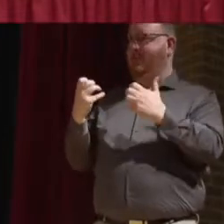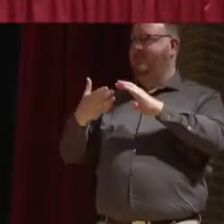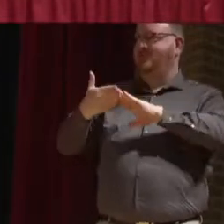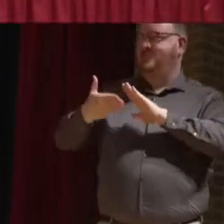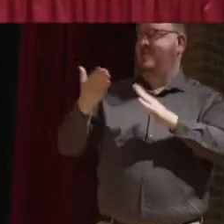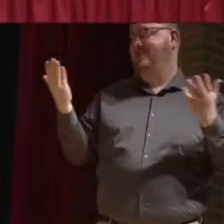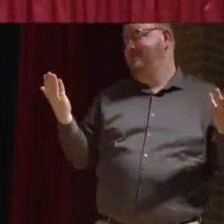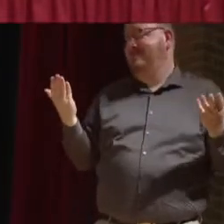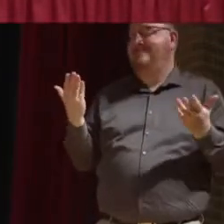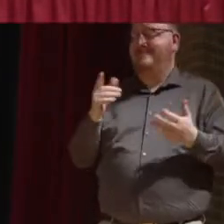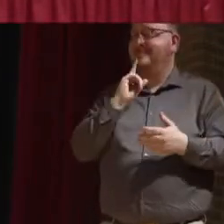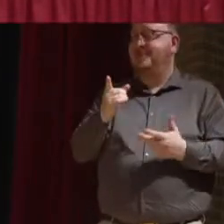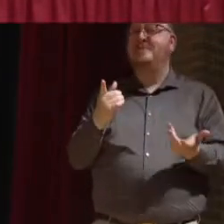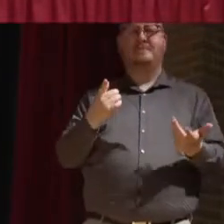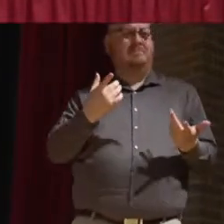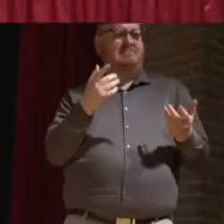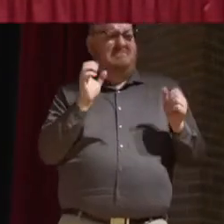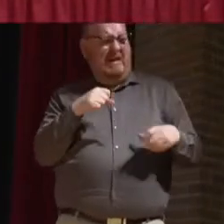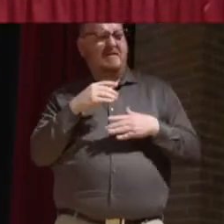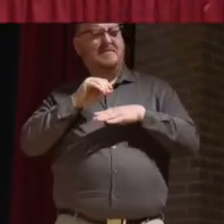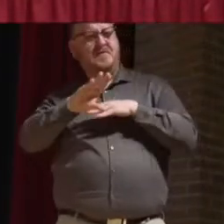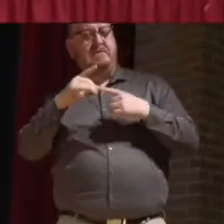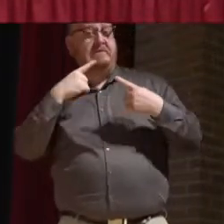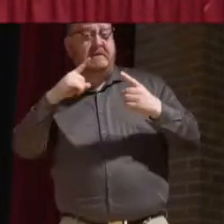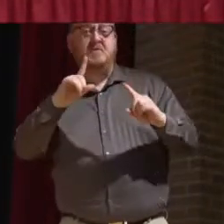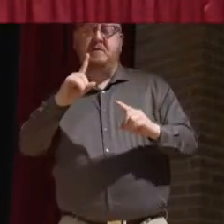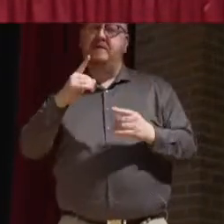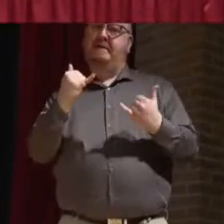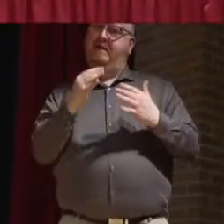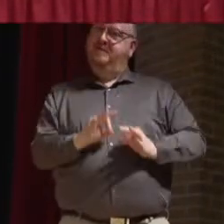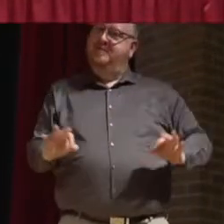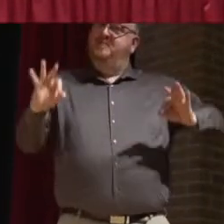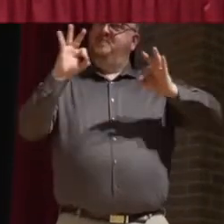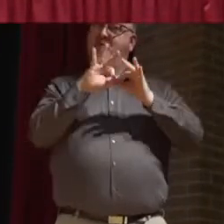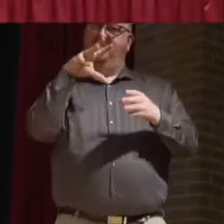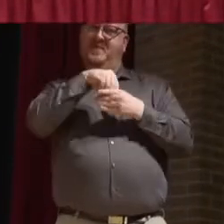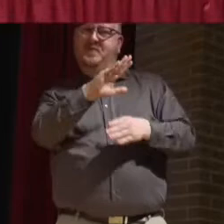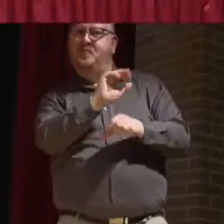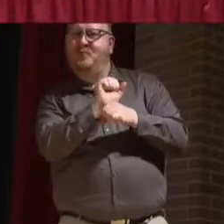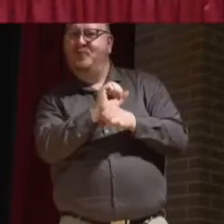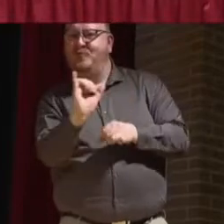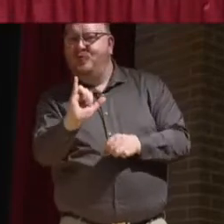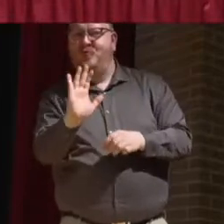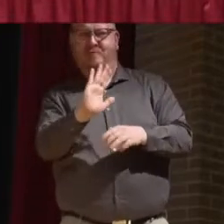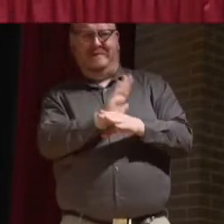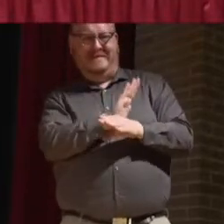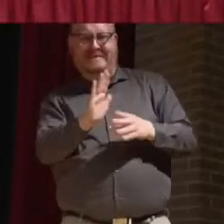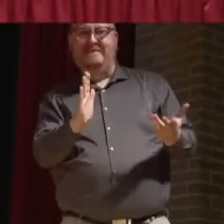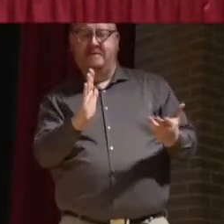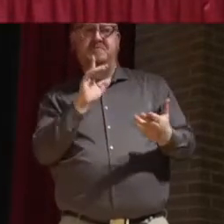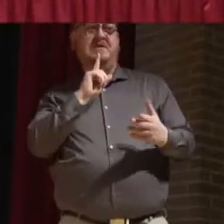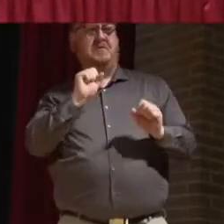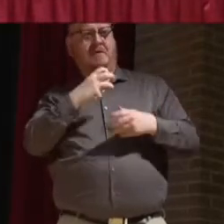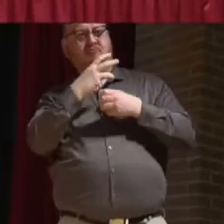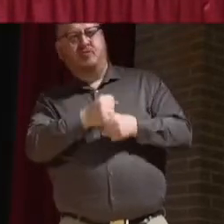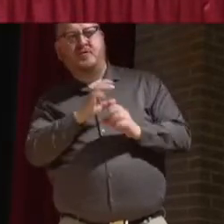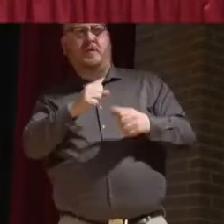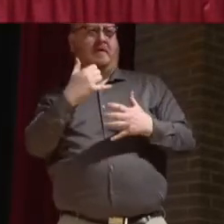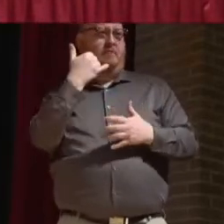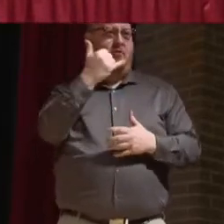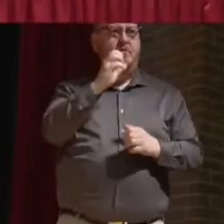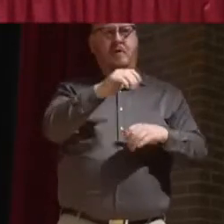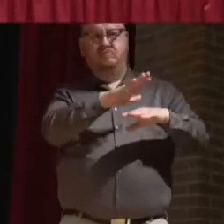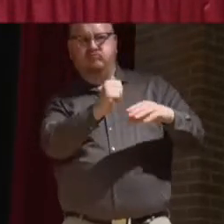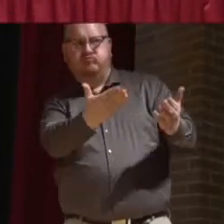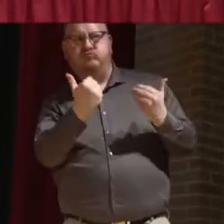proven to be so successful and really an integral part of, he's someone that we really depend on and you could call, more so maybe